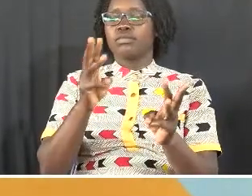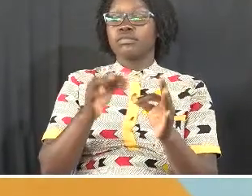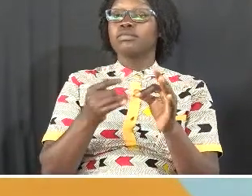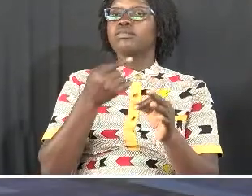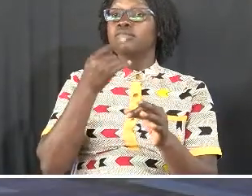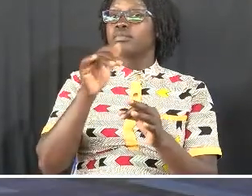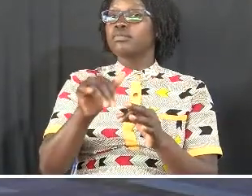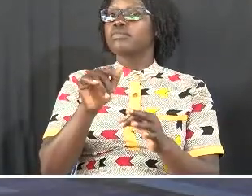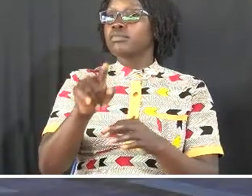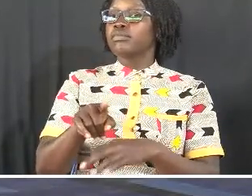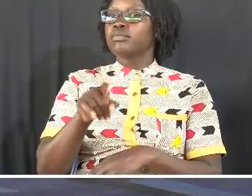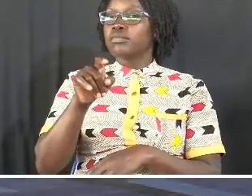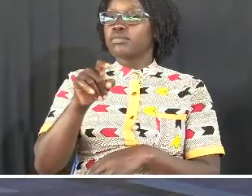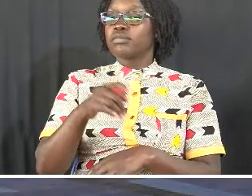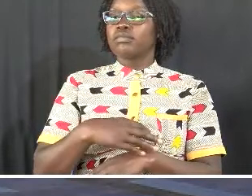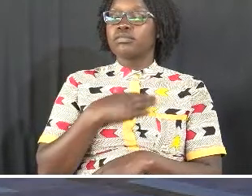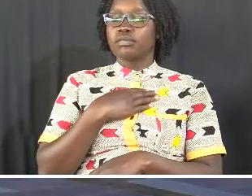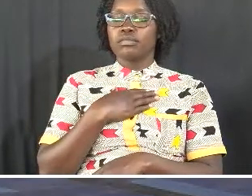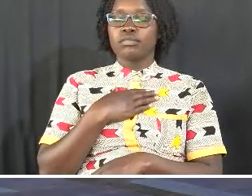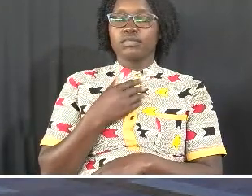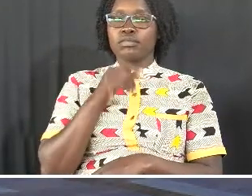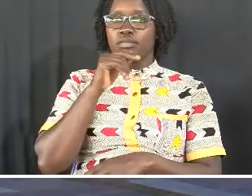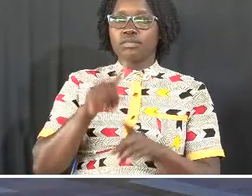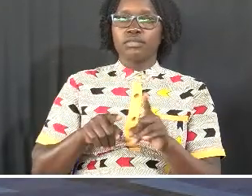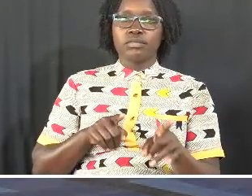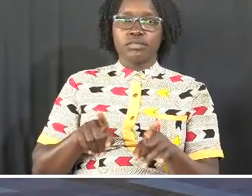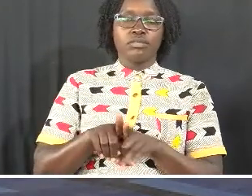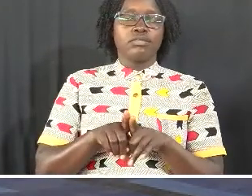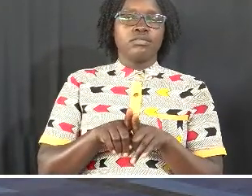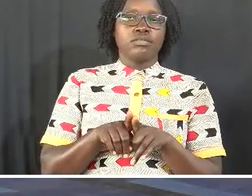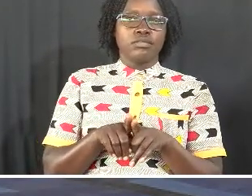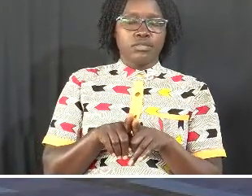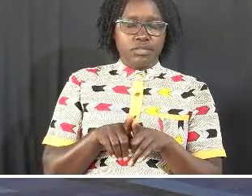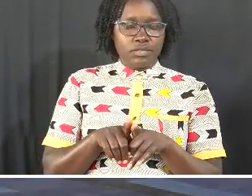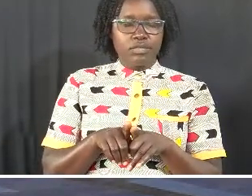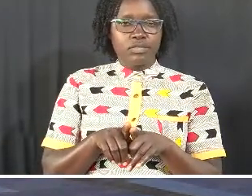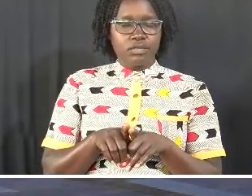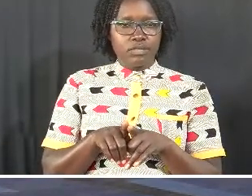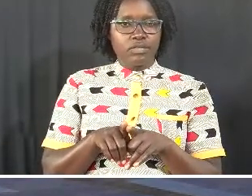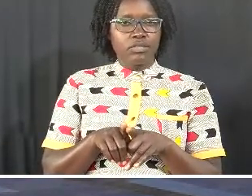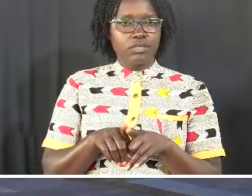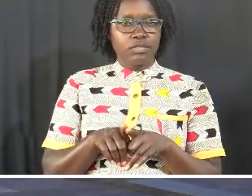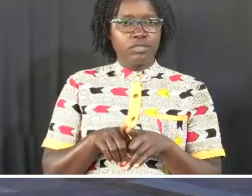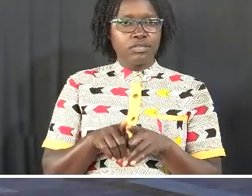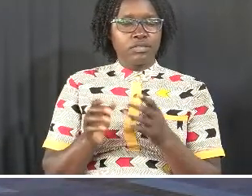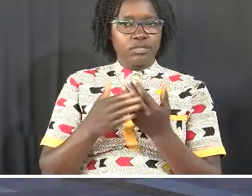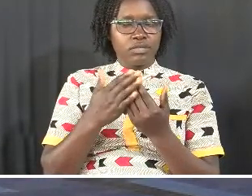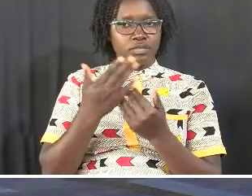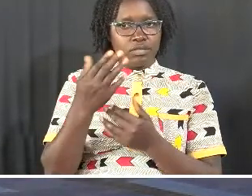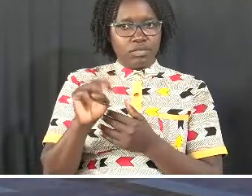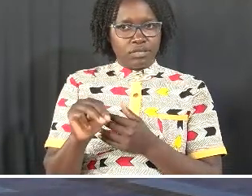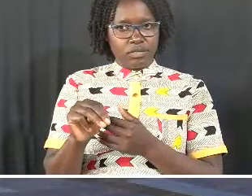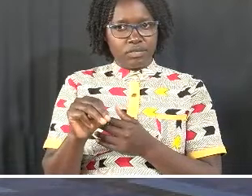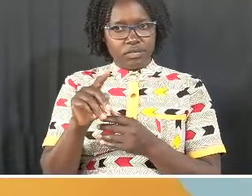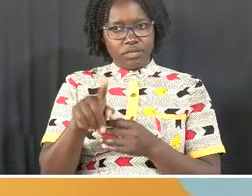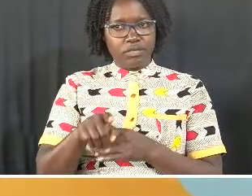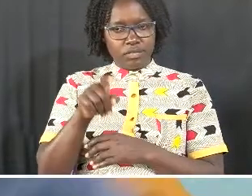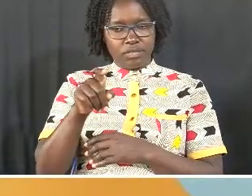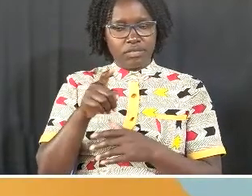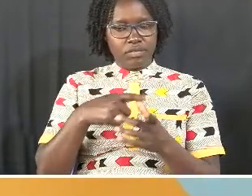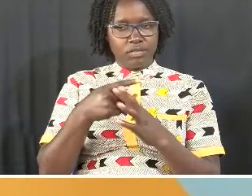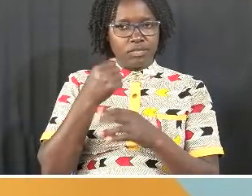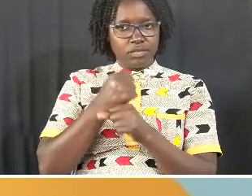says that you need to visit a brother, sister, brethren, take care of them in their needs, do